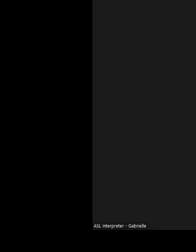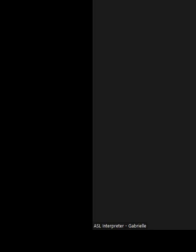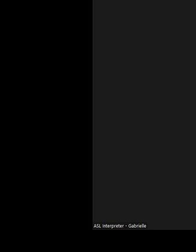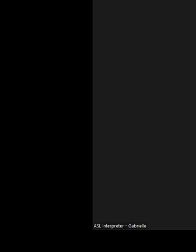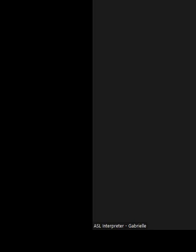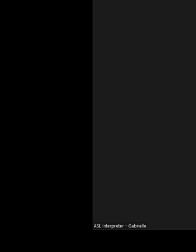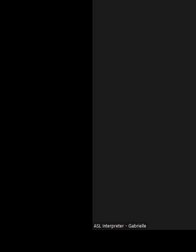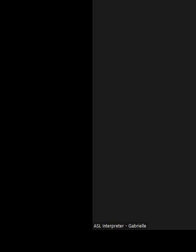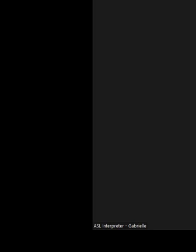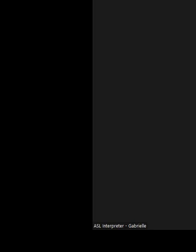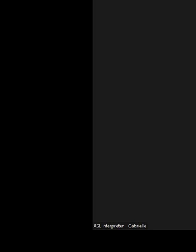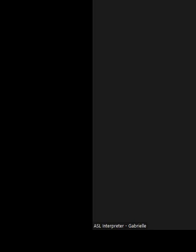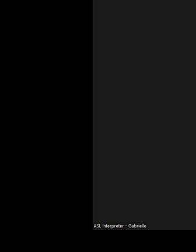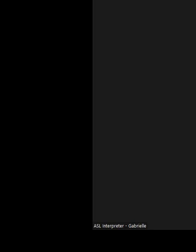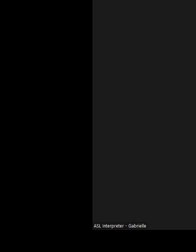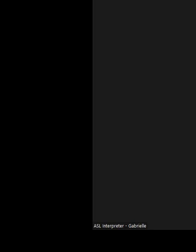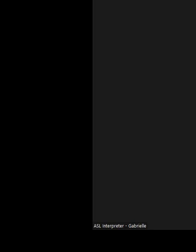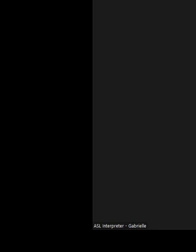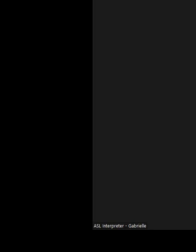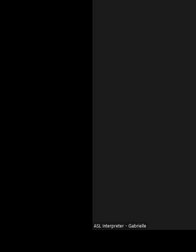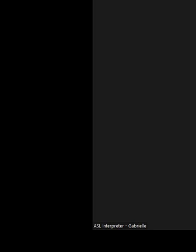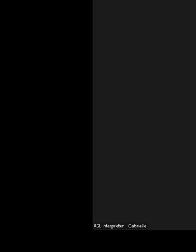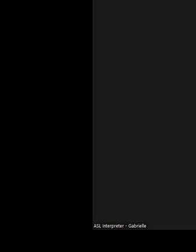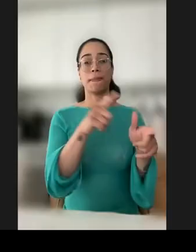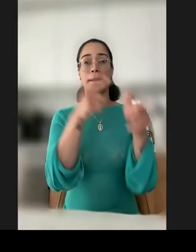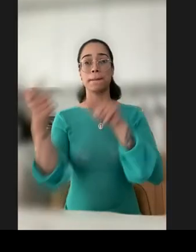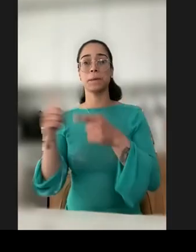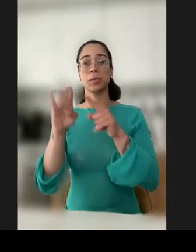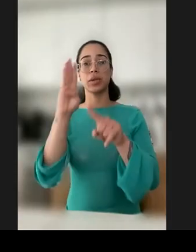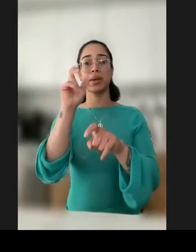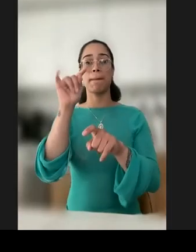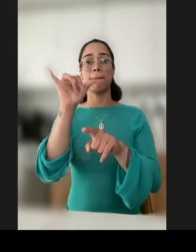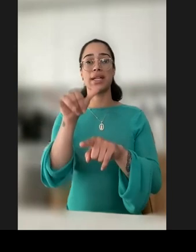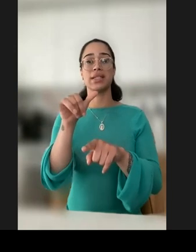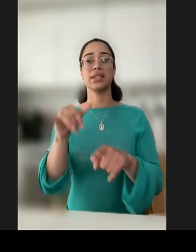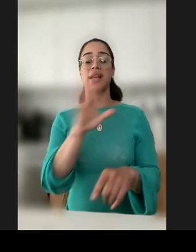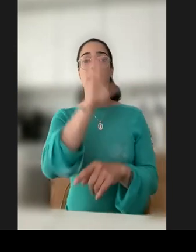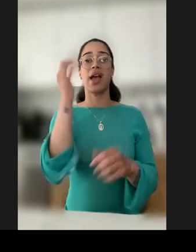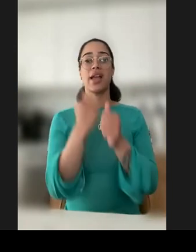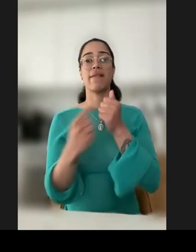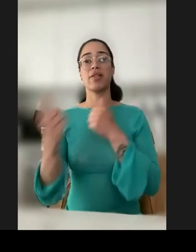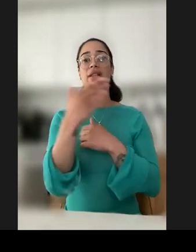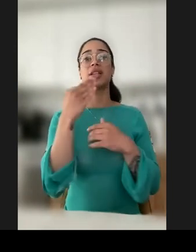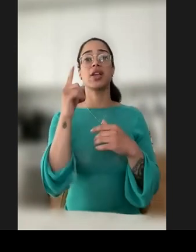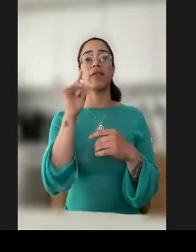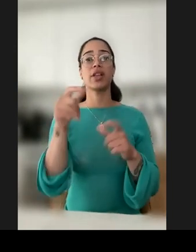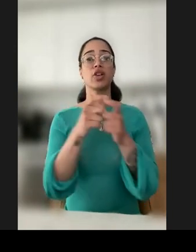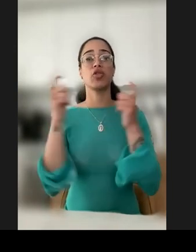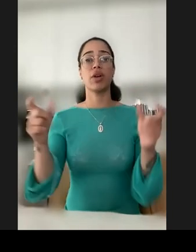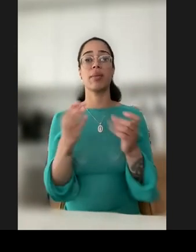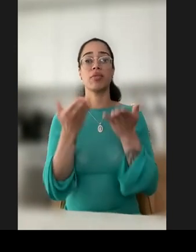you so much. Thank you. I want to go to Betsy now. Hi, everyone. Thank you for those great presentations.